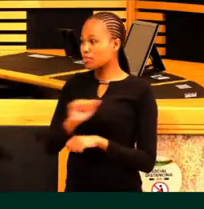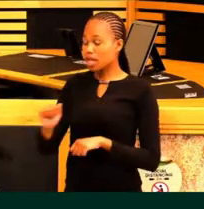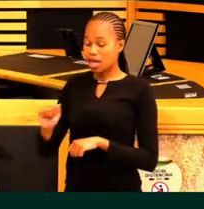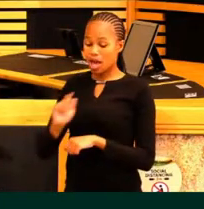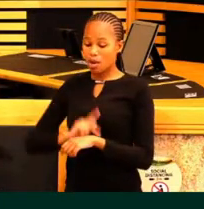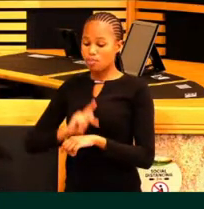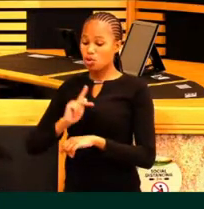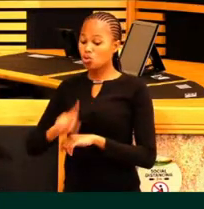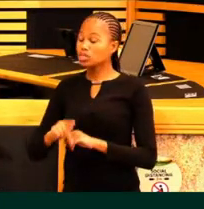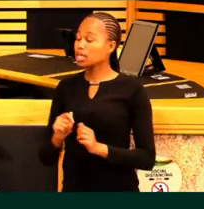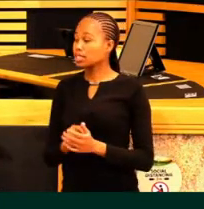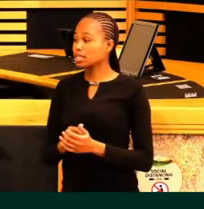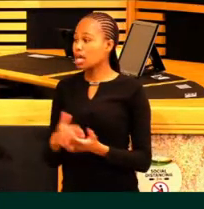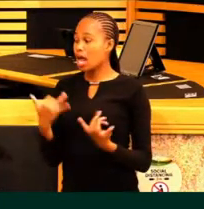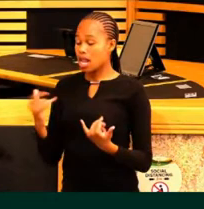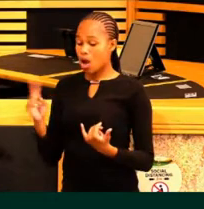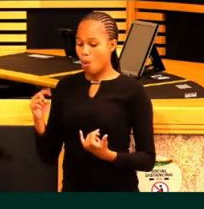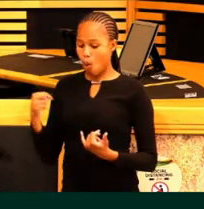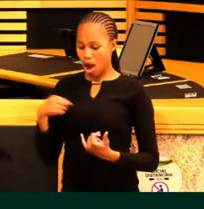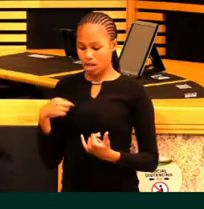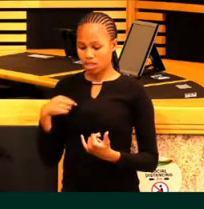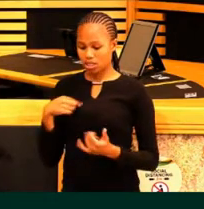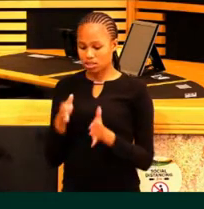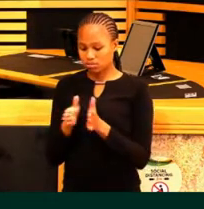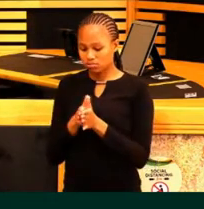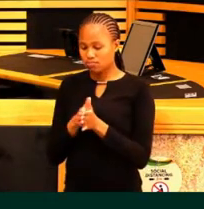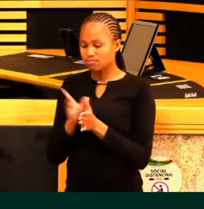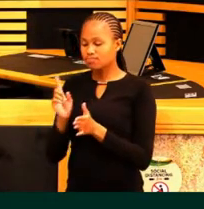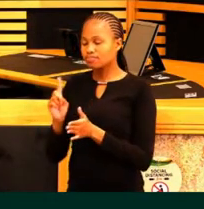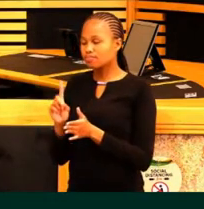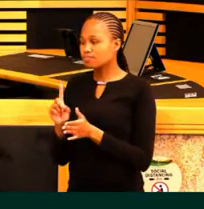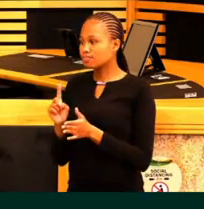now industry proposal is that